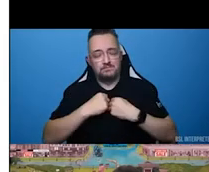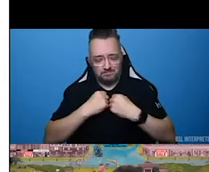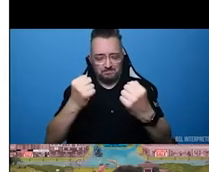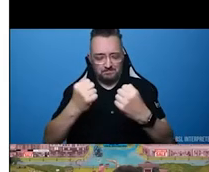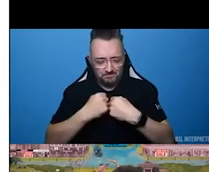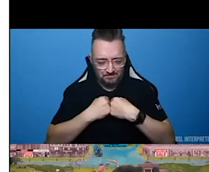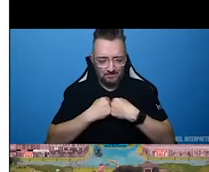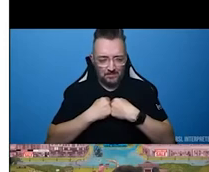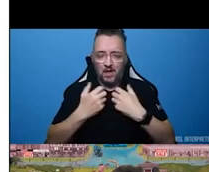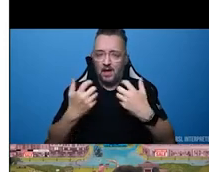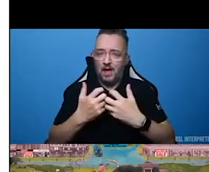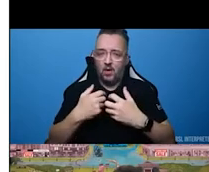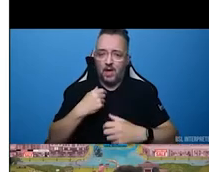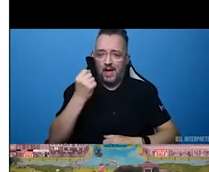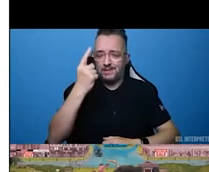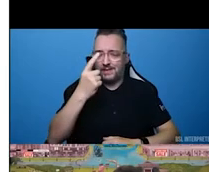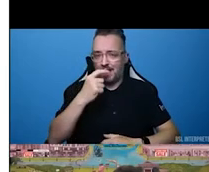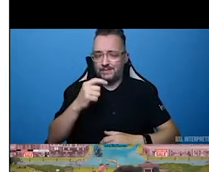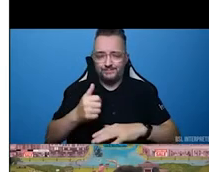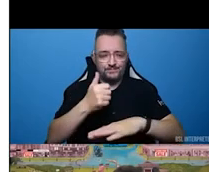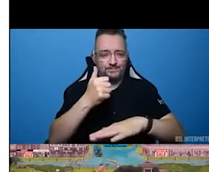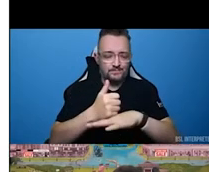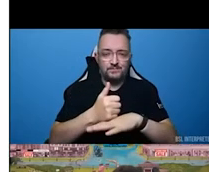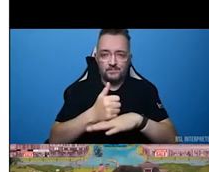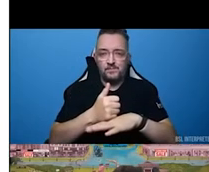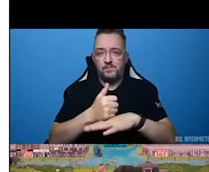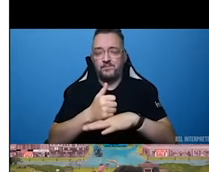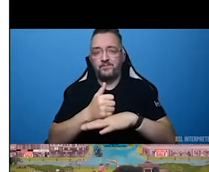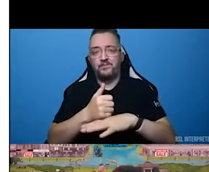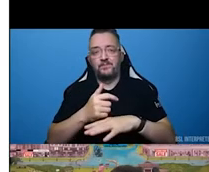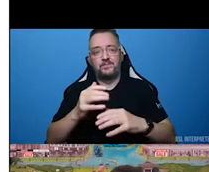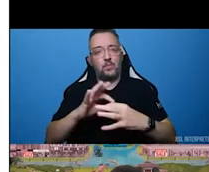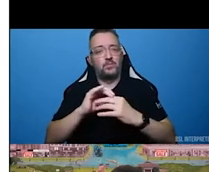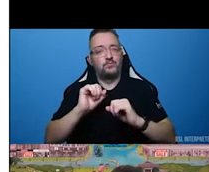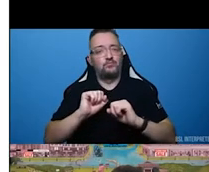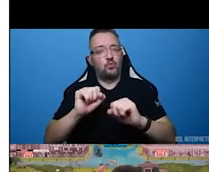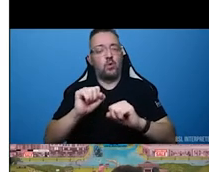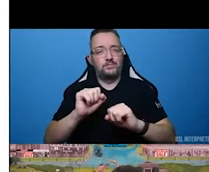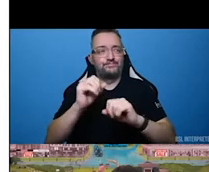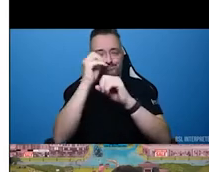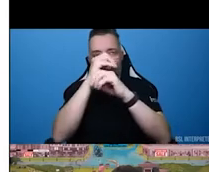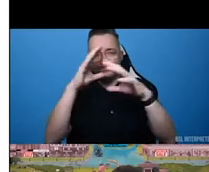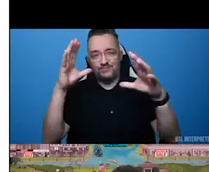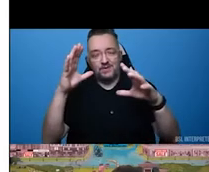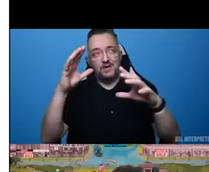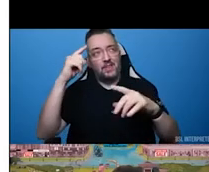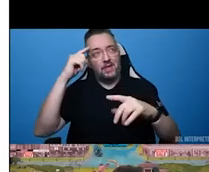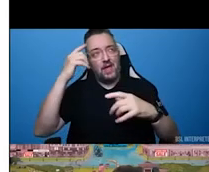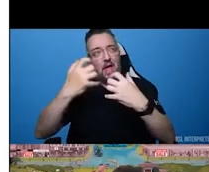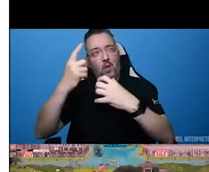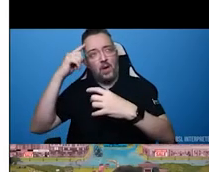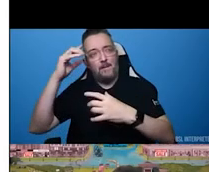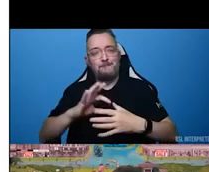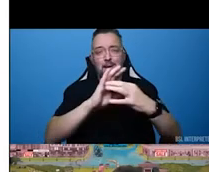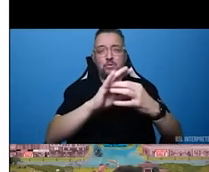some of these ideas, but maybe some of the other things you've encountered off your own kind of initiative, back into your own cities and spaces and